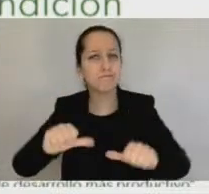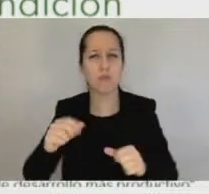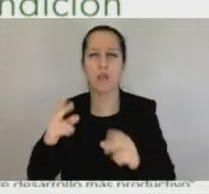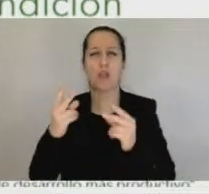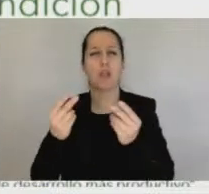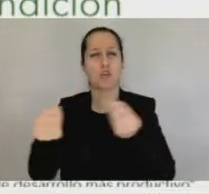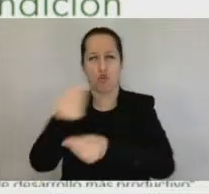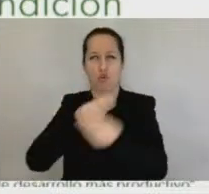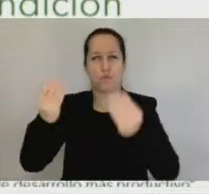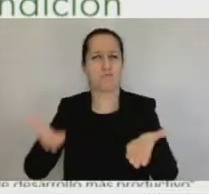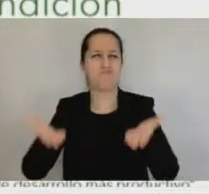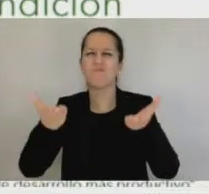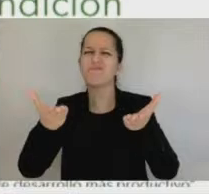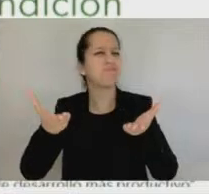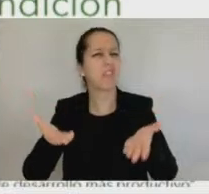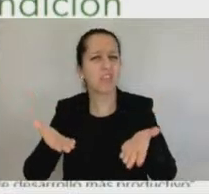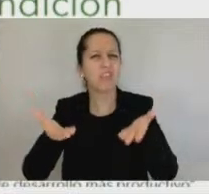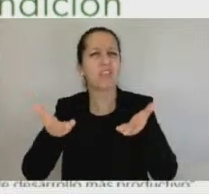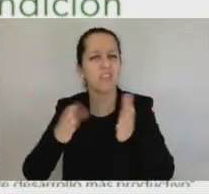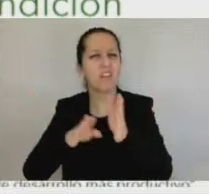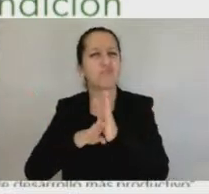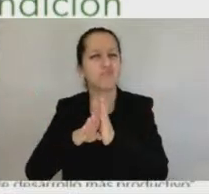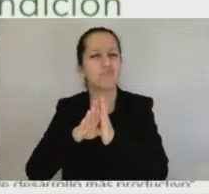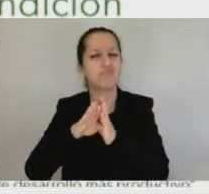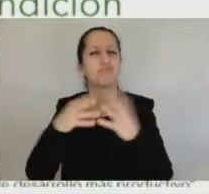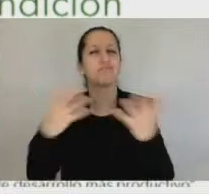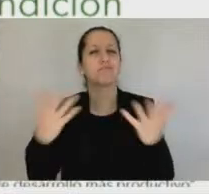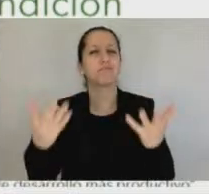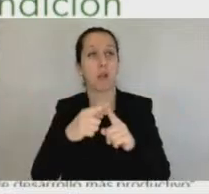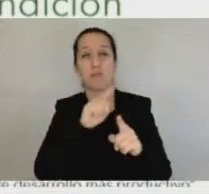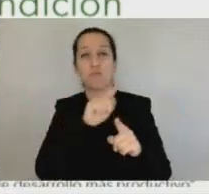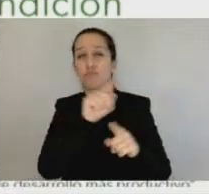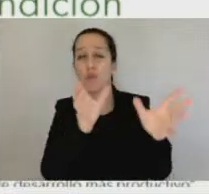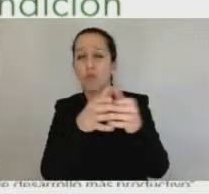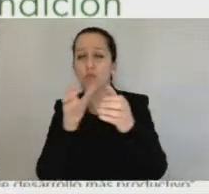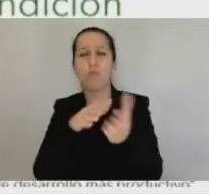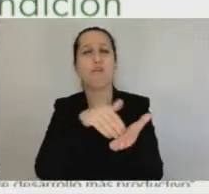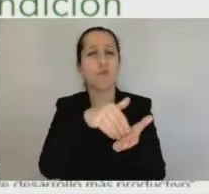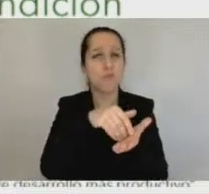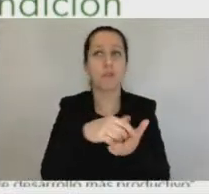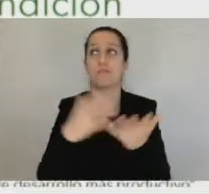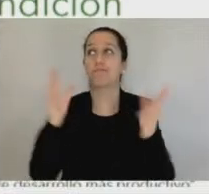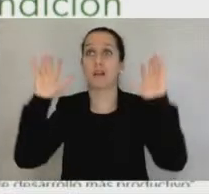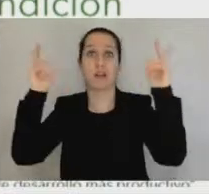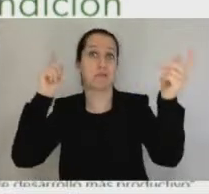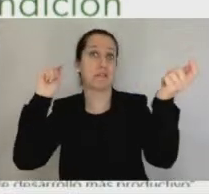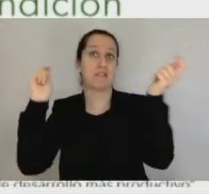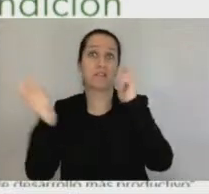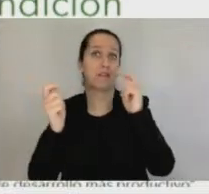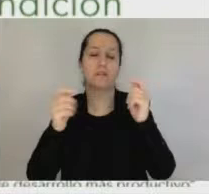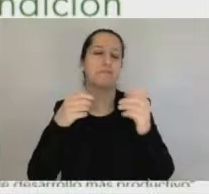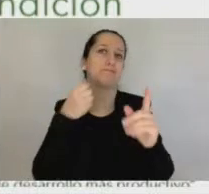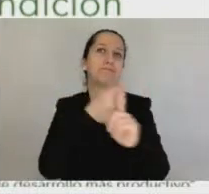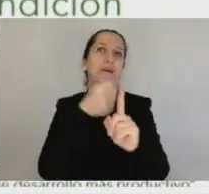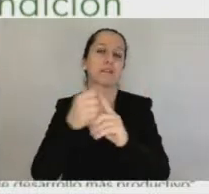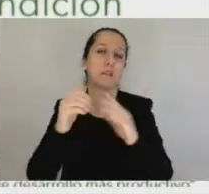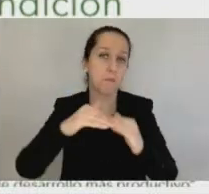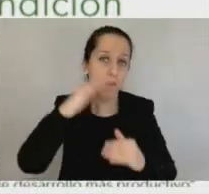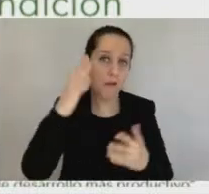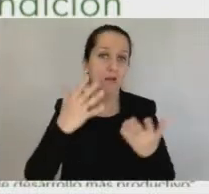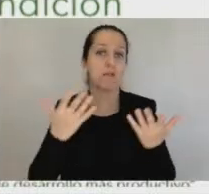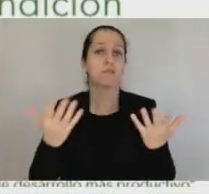less innovation, less economic growth, increases vulnerability to climate change,